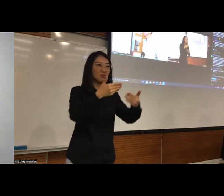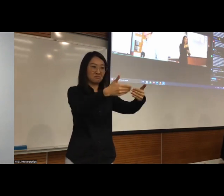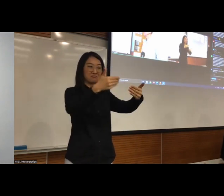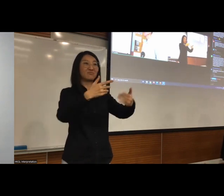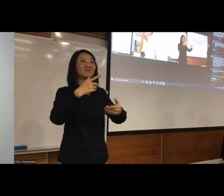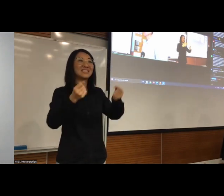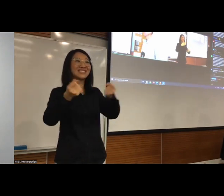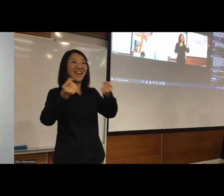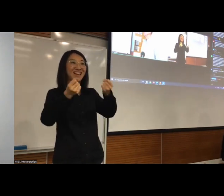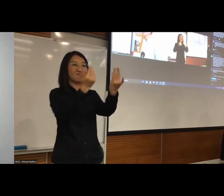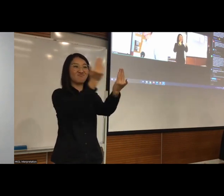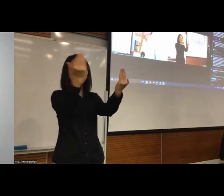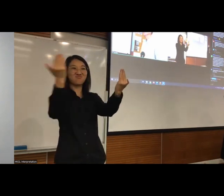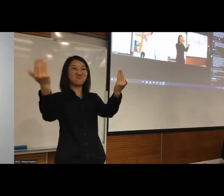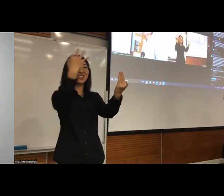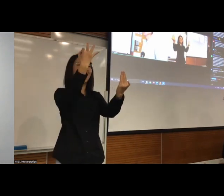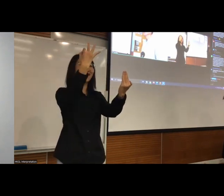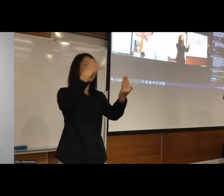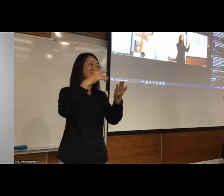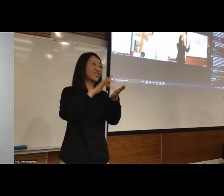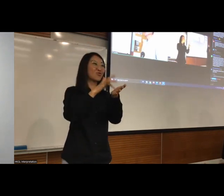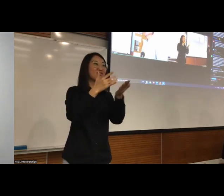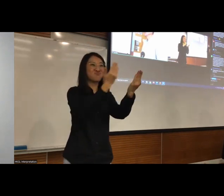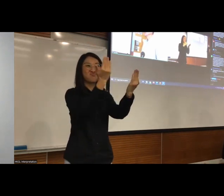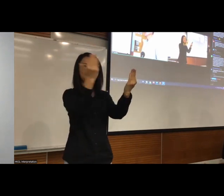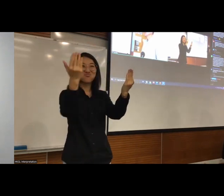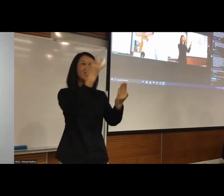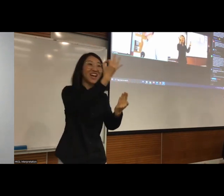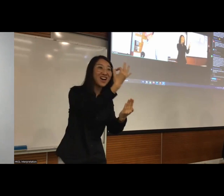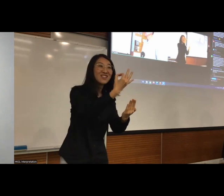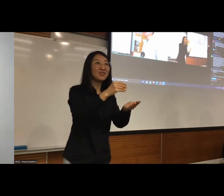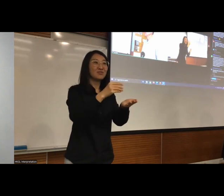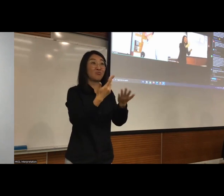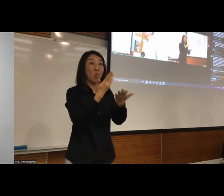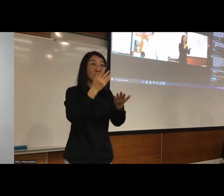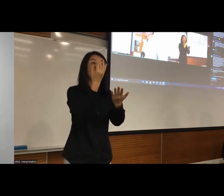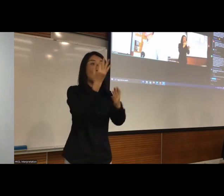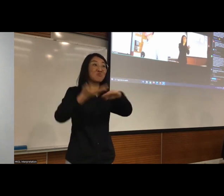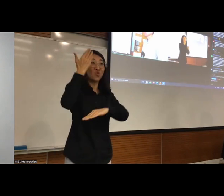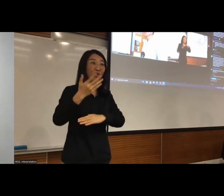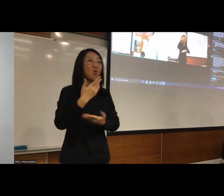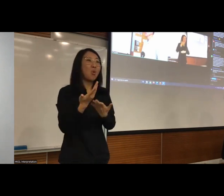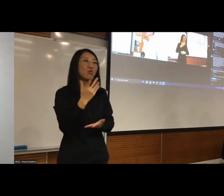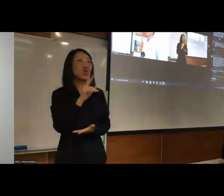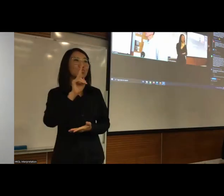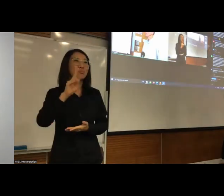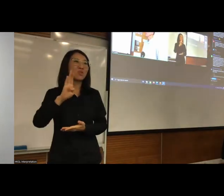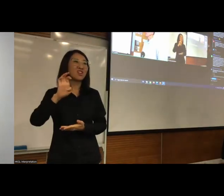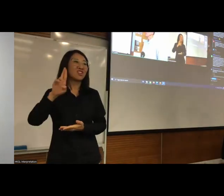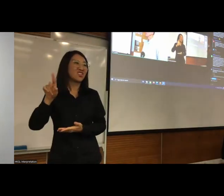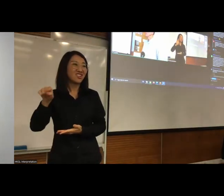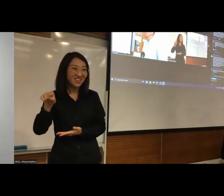of the taxi driver. And they usually, because in Hong Kong, instead of just the Uber, they use a lot of apps. So I always